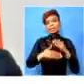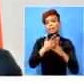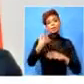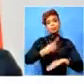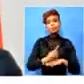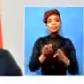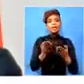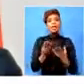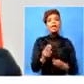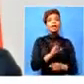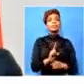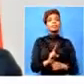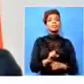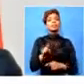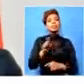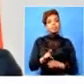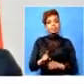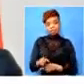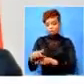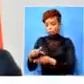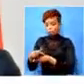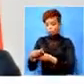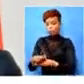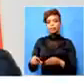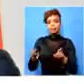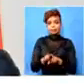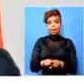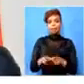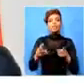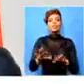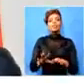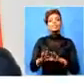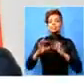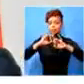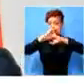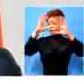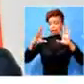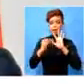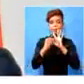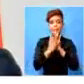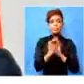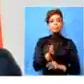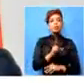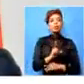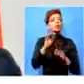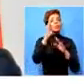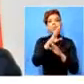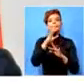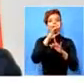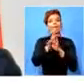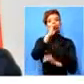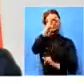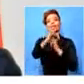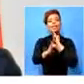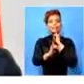document and released it. In that document, we made it clear that one, no international financing that comes with